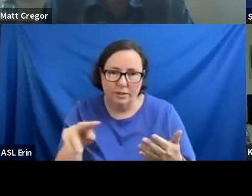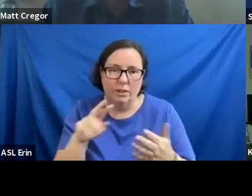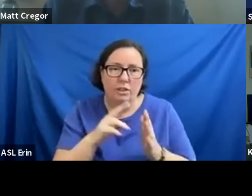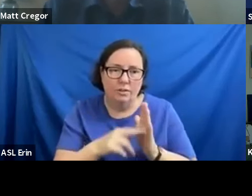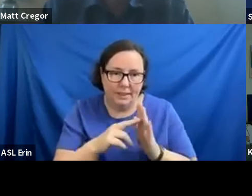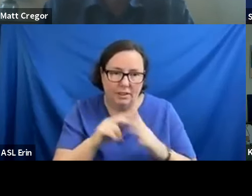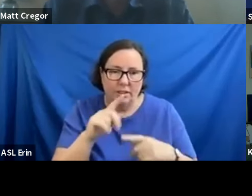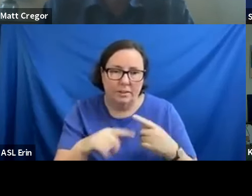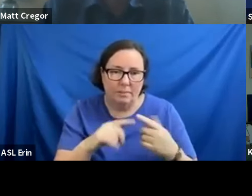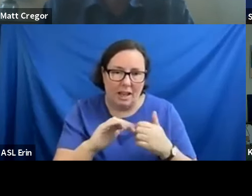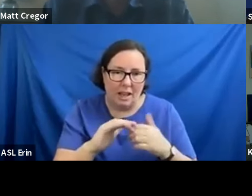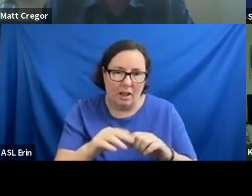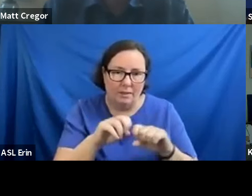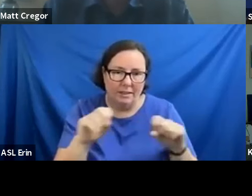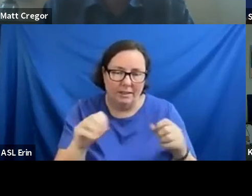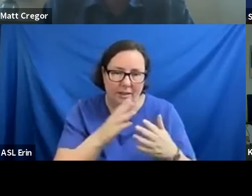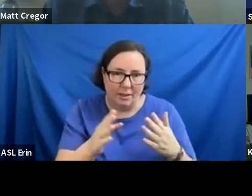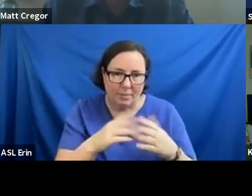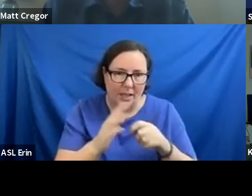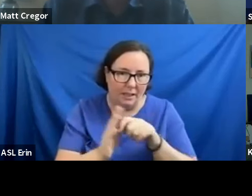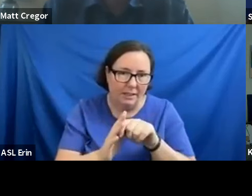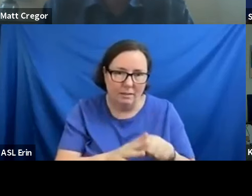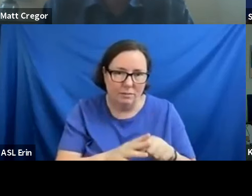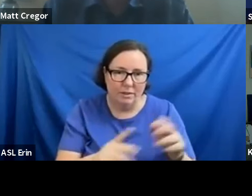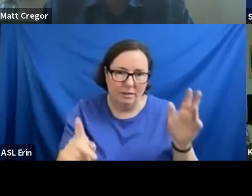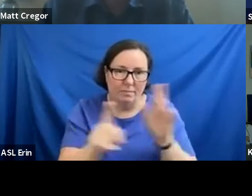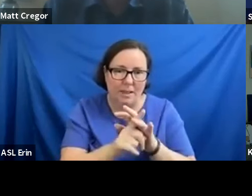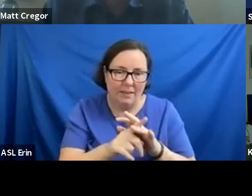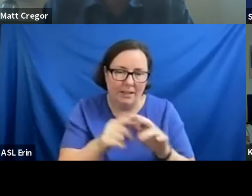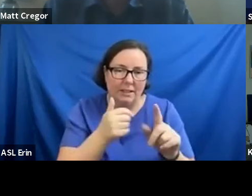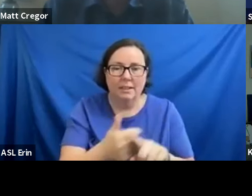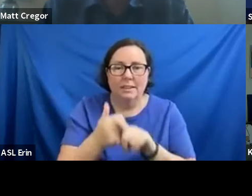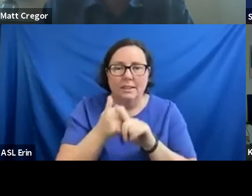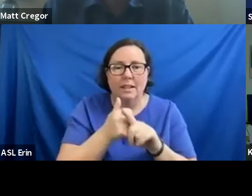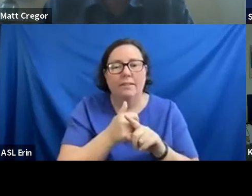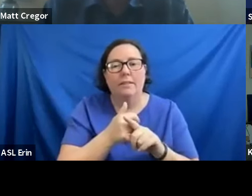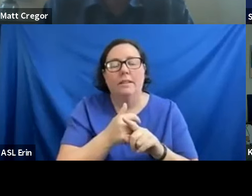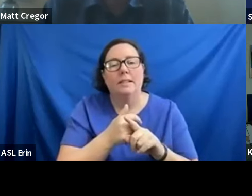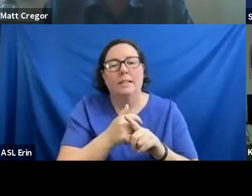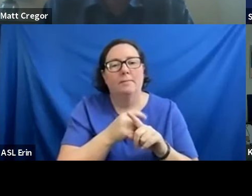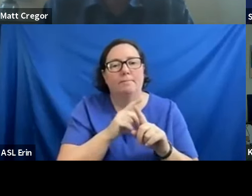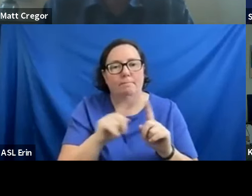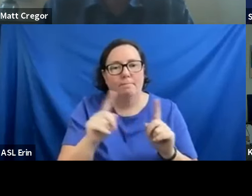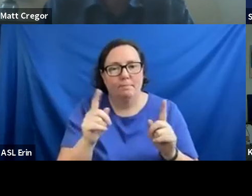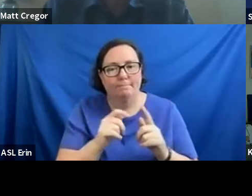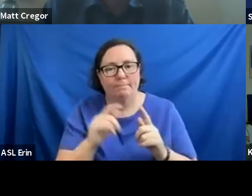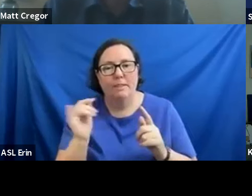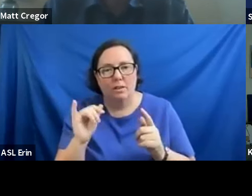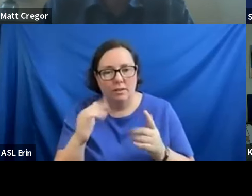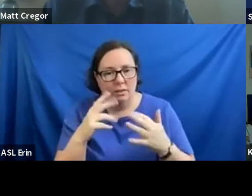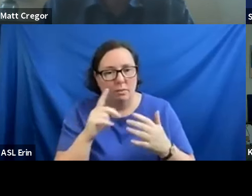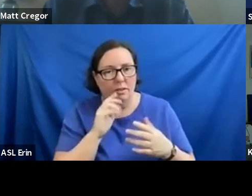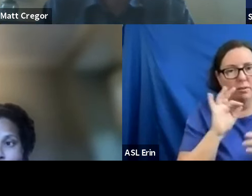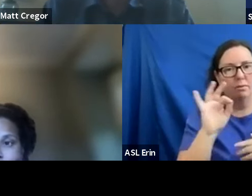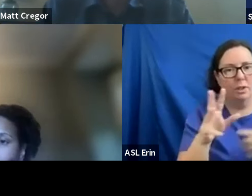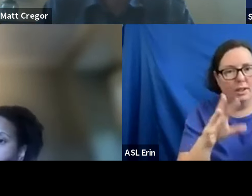about how systemic bias and oppression manifests itself. But I also wanted to put